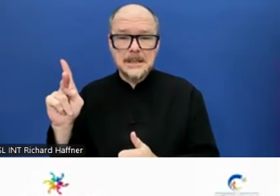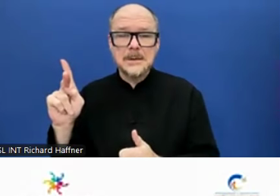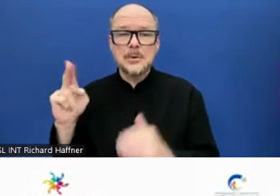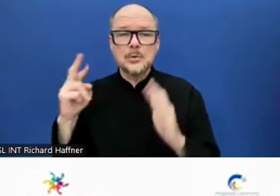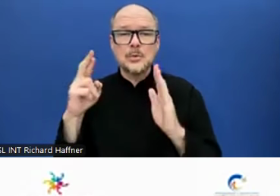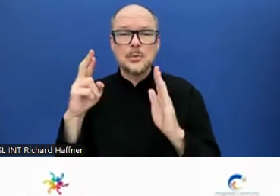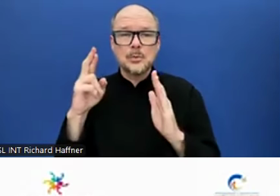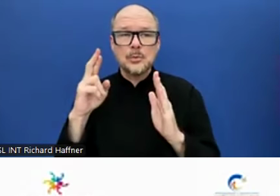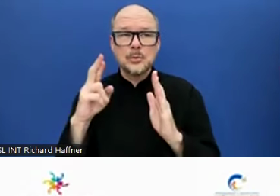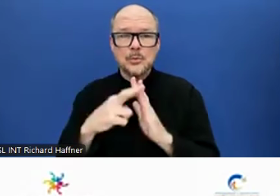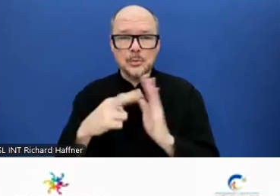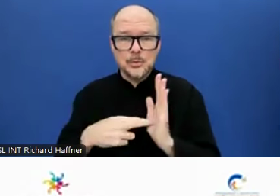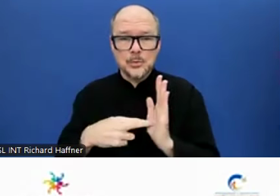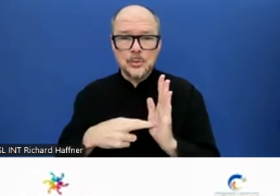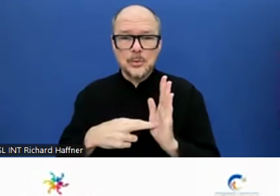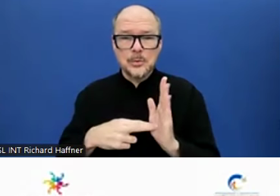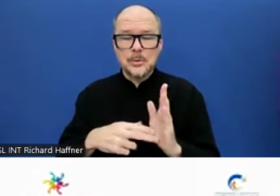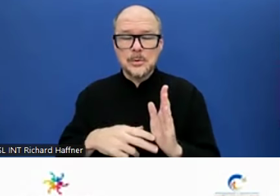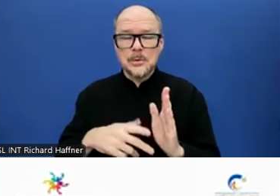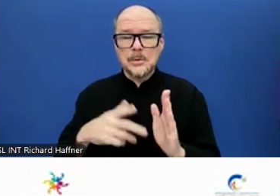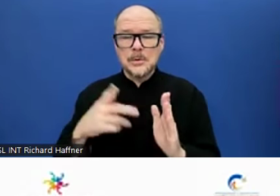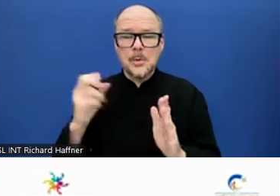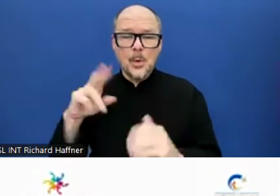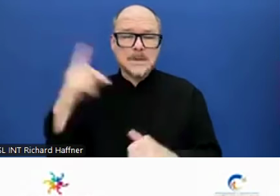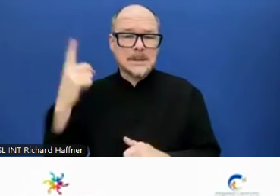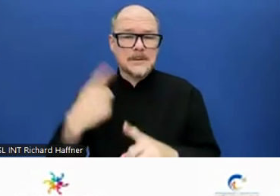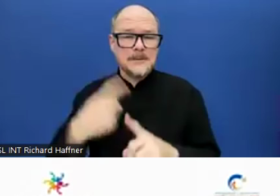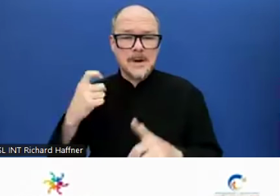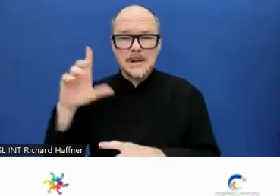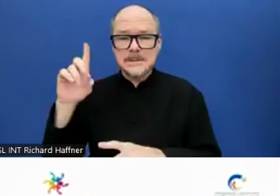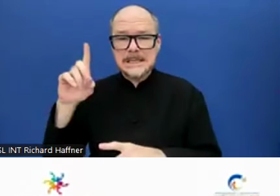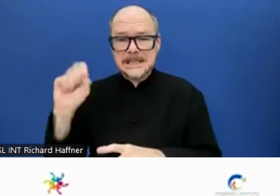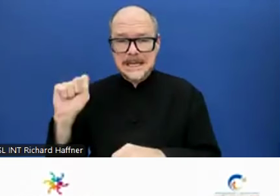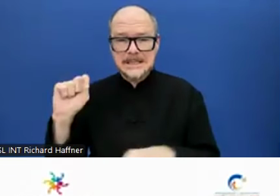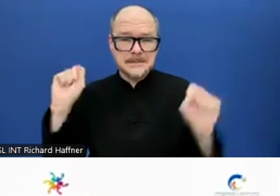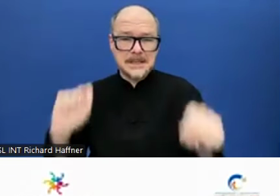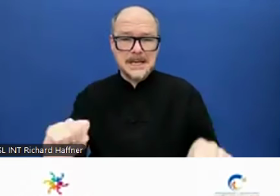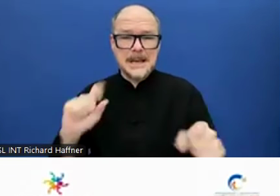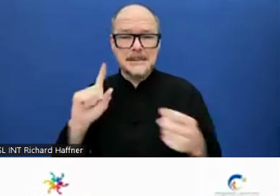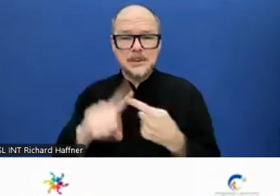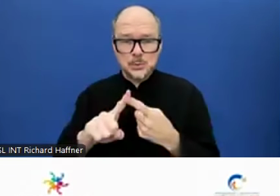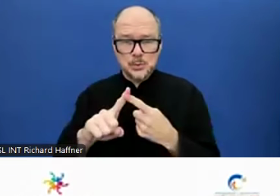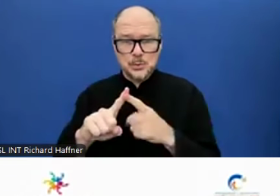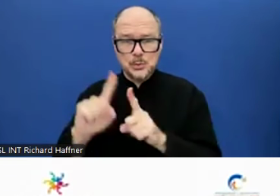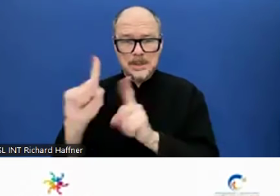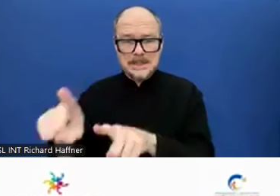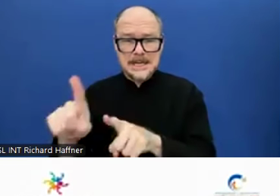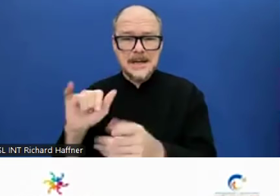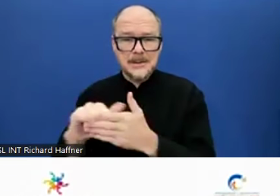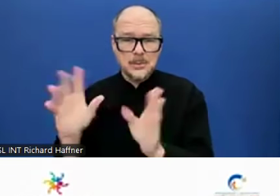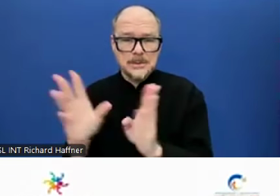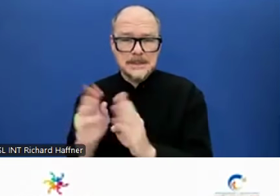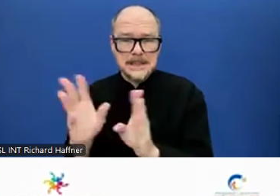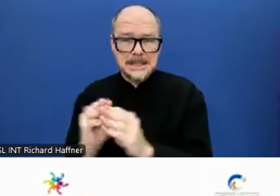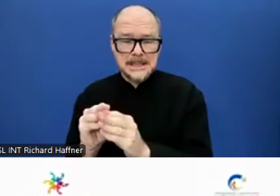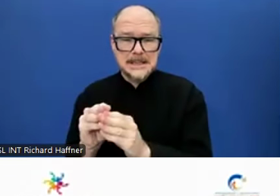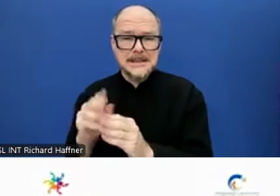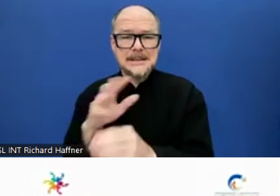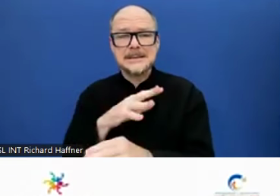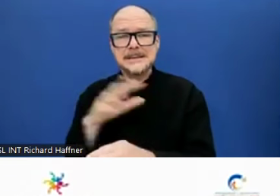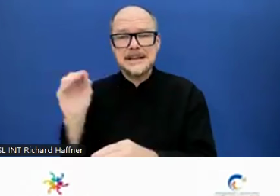would someone, a representative from DDS, be able to attend those meetings and kind of